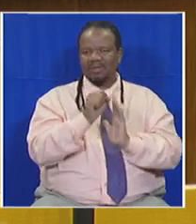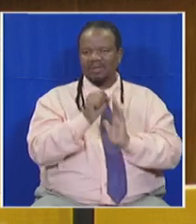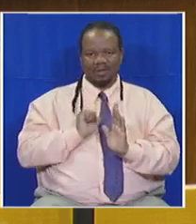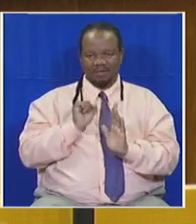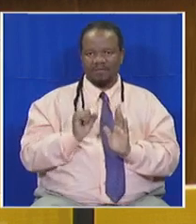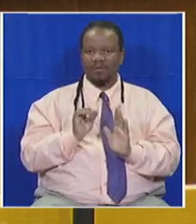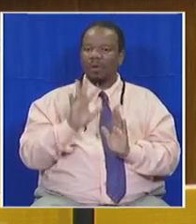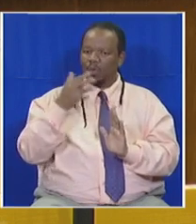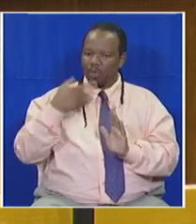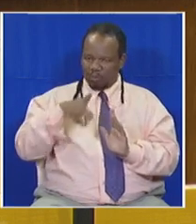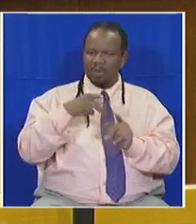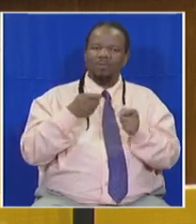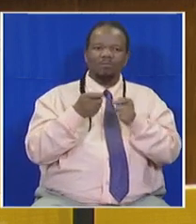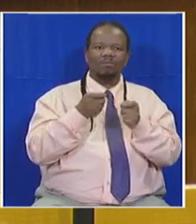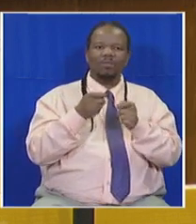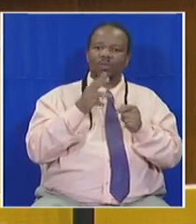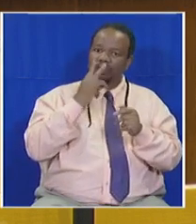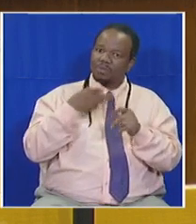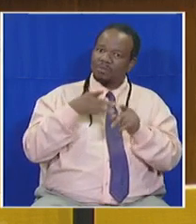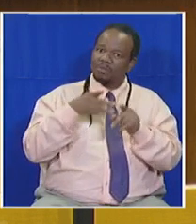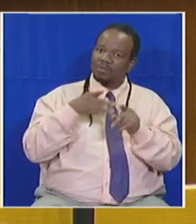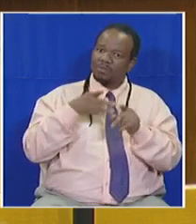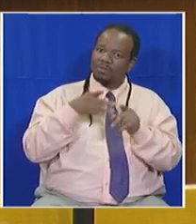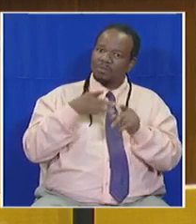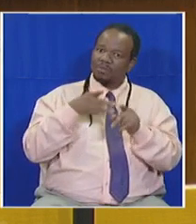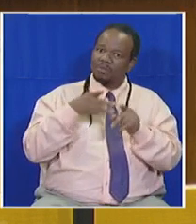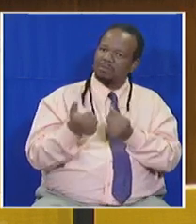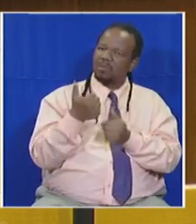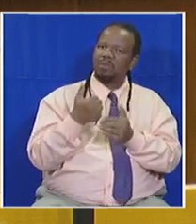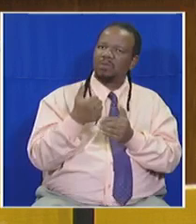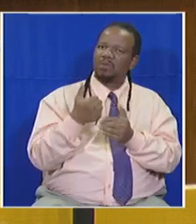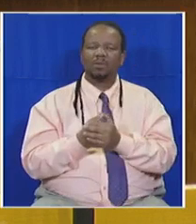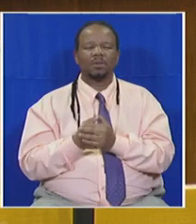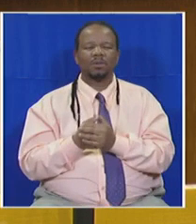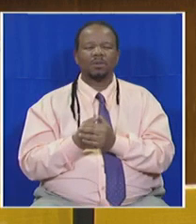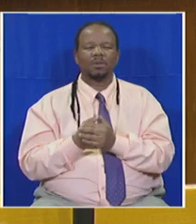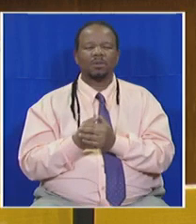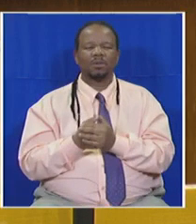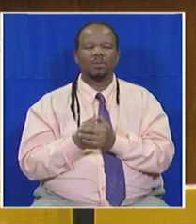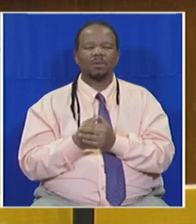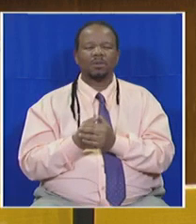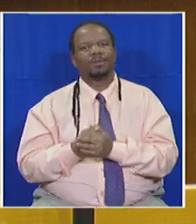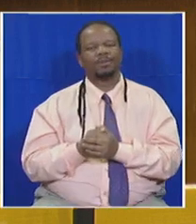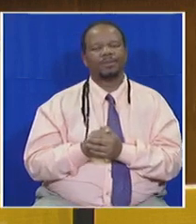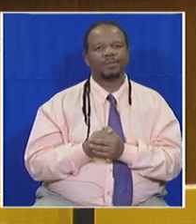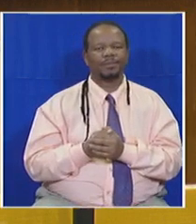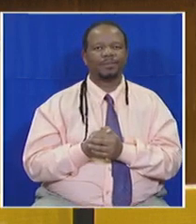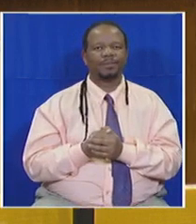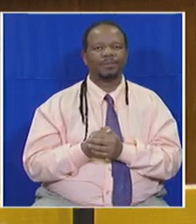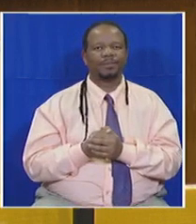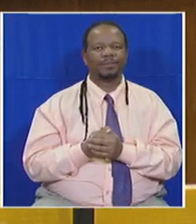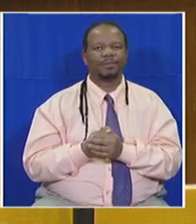of this process and is yielding. Equally important is the fact that